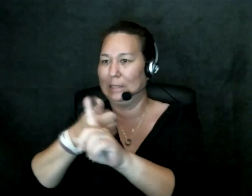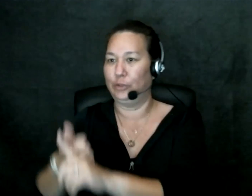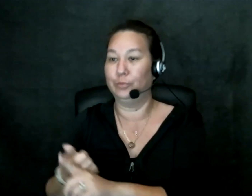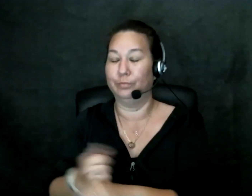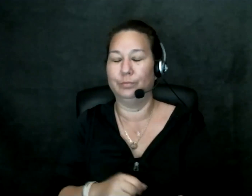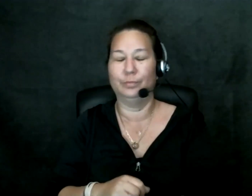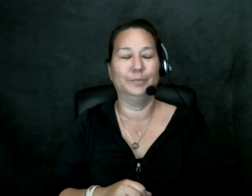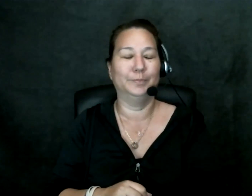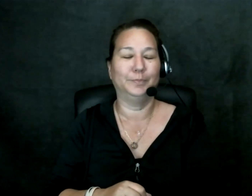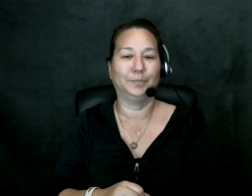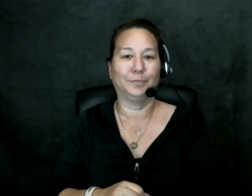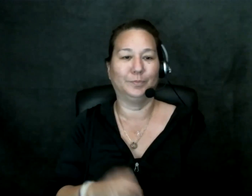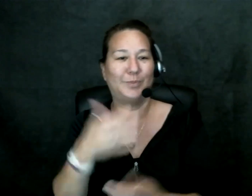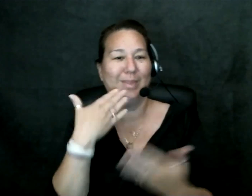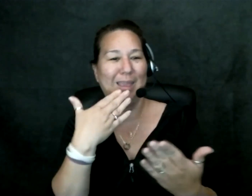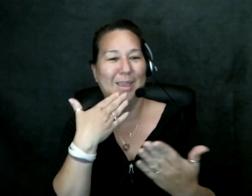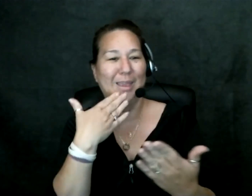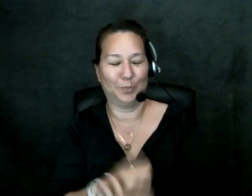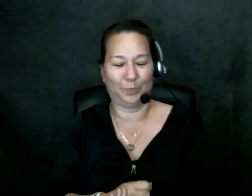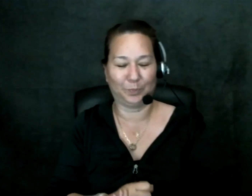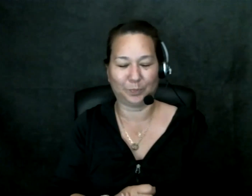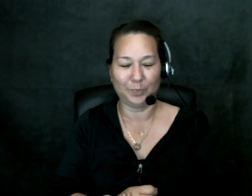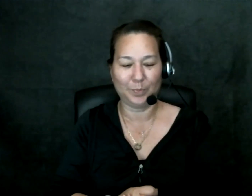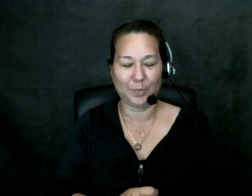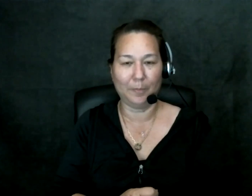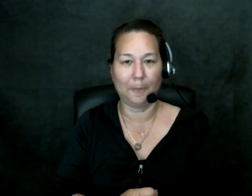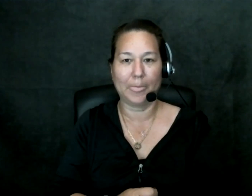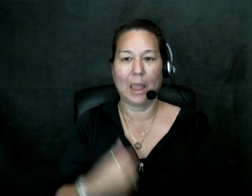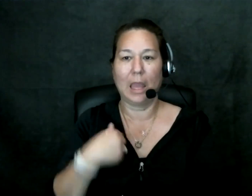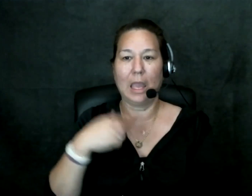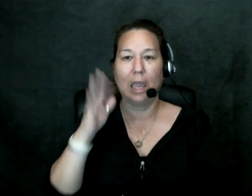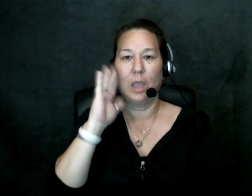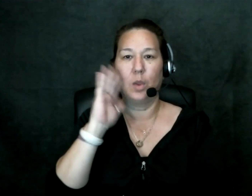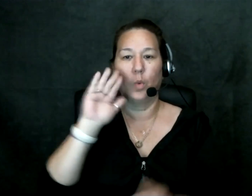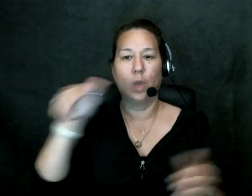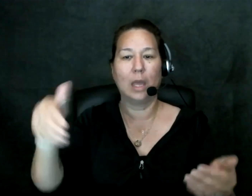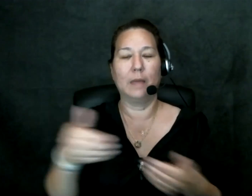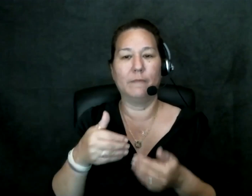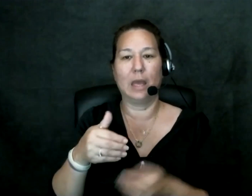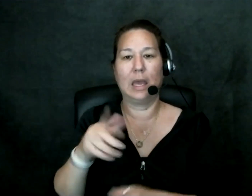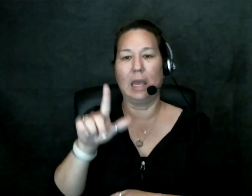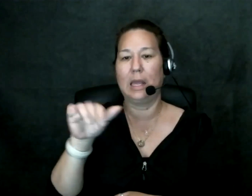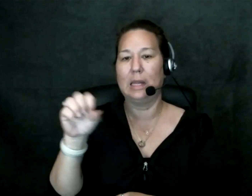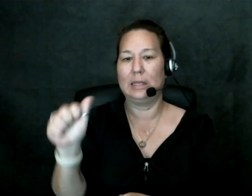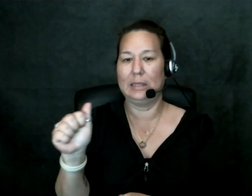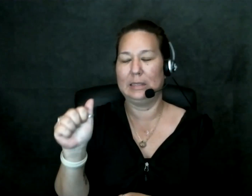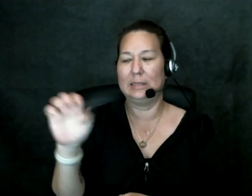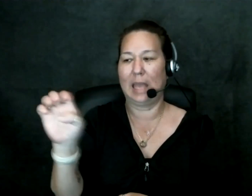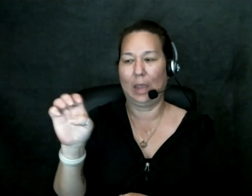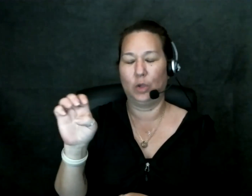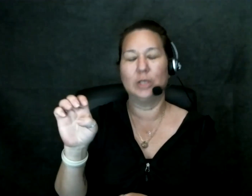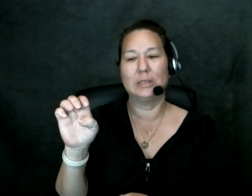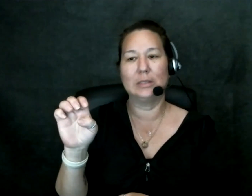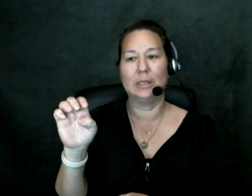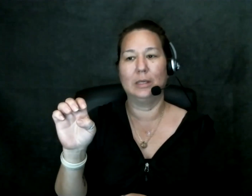Great. Thank you, Dr. Hernandez. I am going to invite Lisa Erickson back in to clarify something